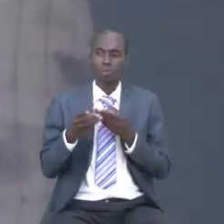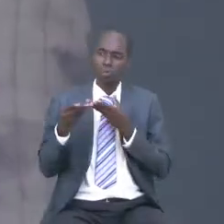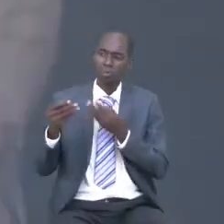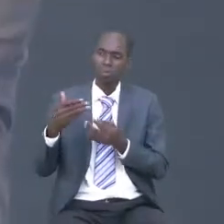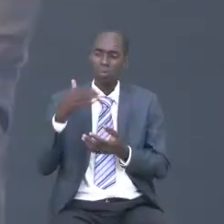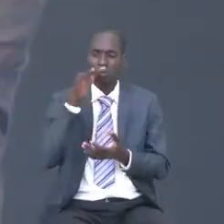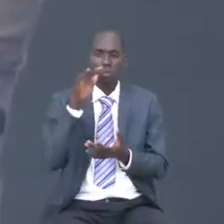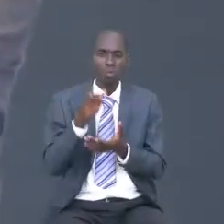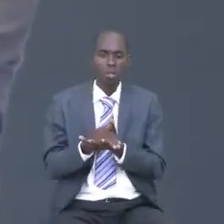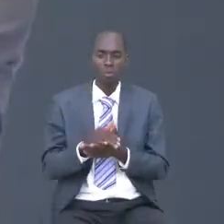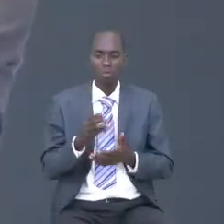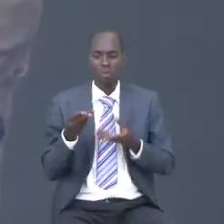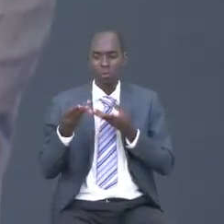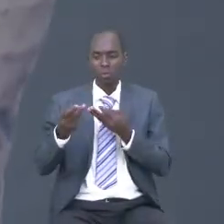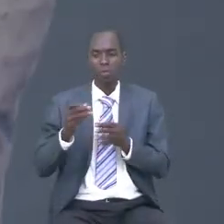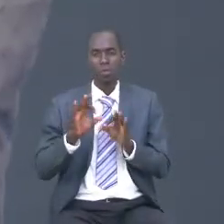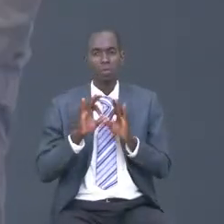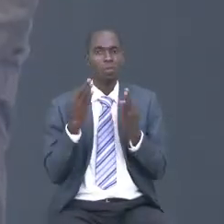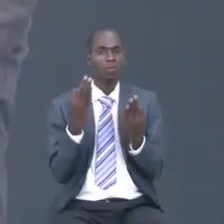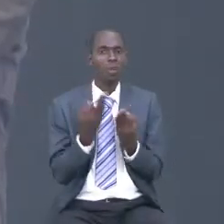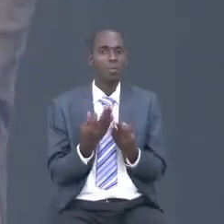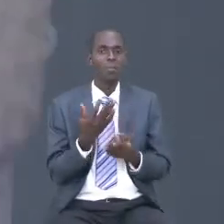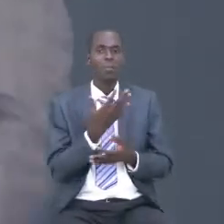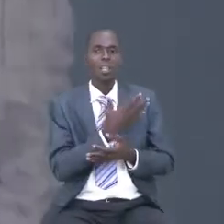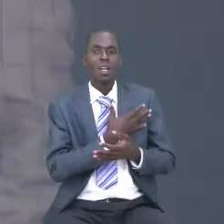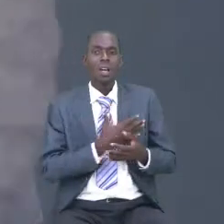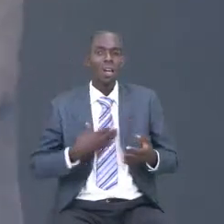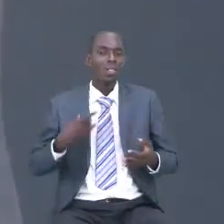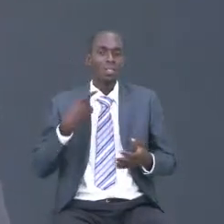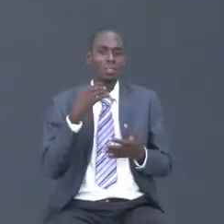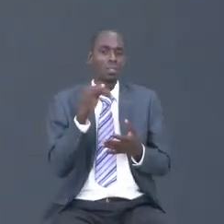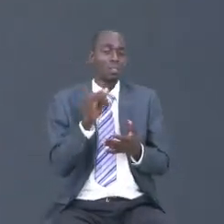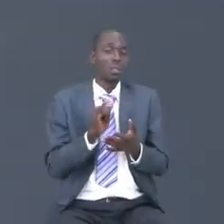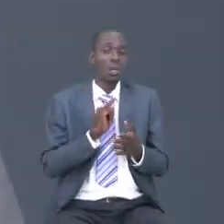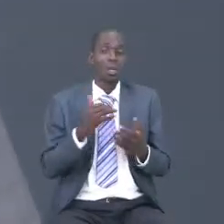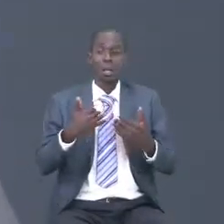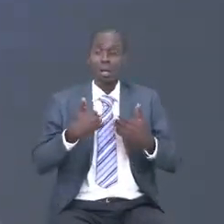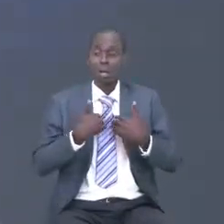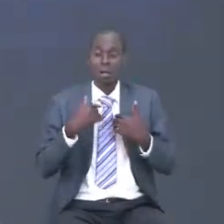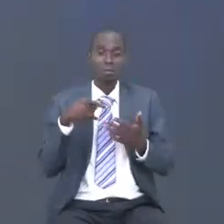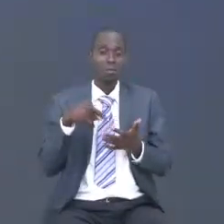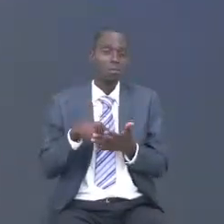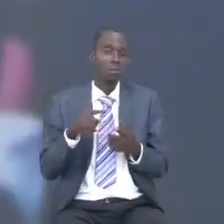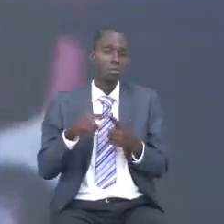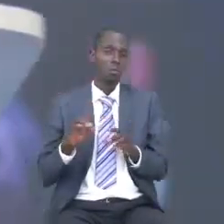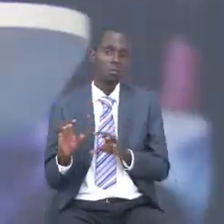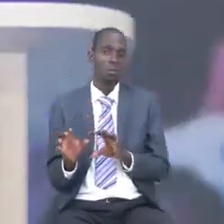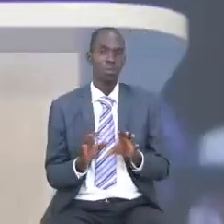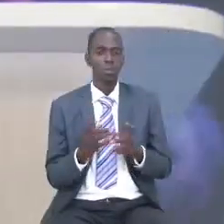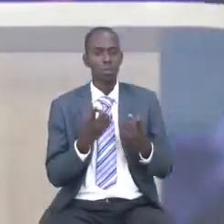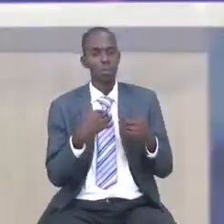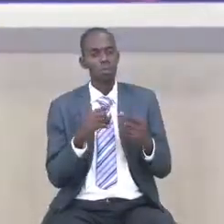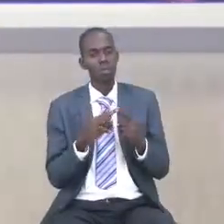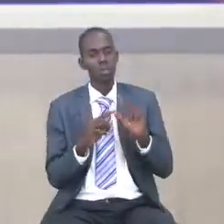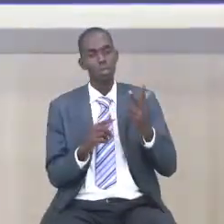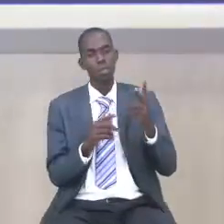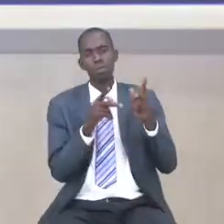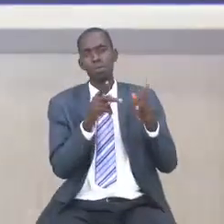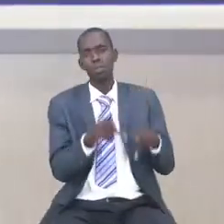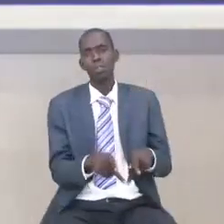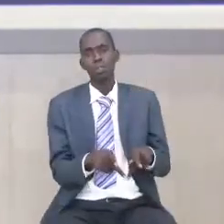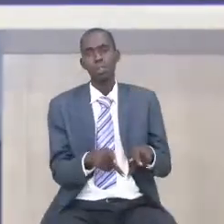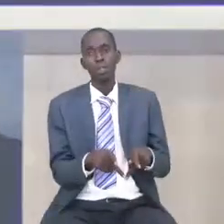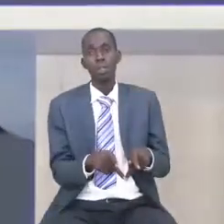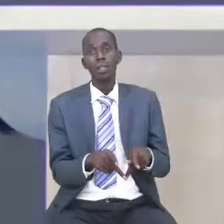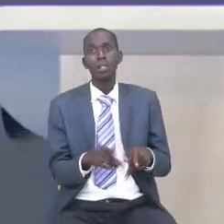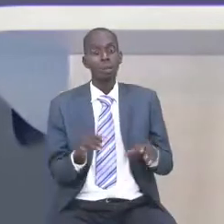my family, and I'm so happy I got this to do. They came to the third one, bricklayer, laying the same